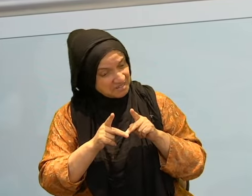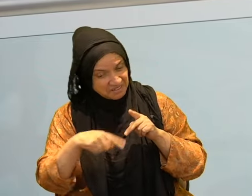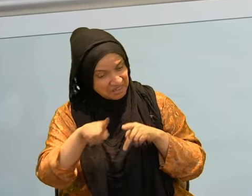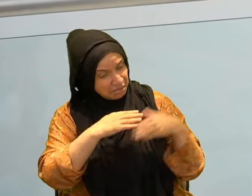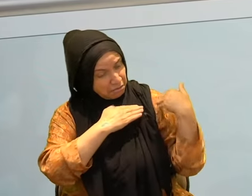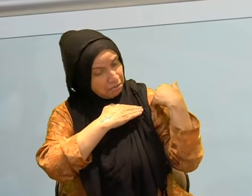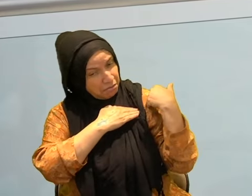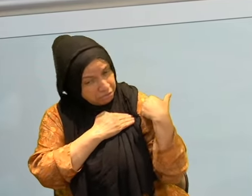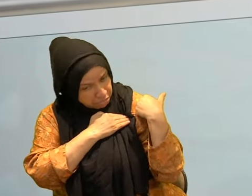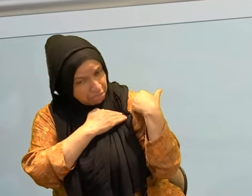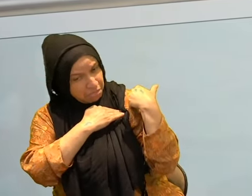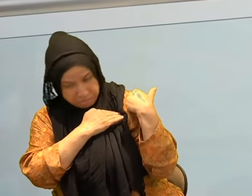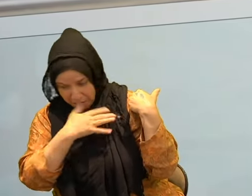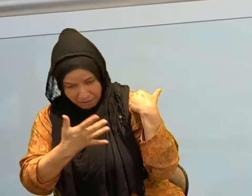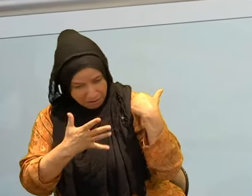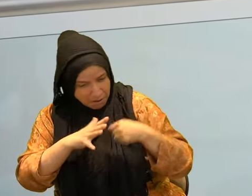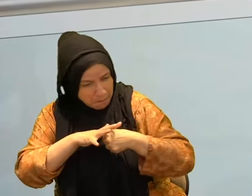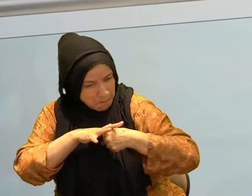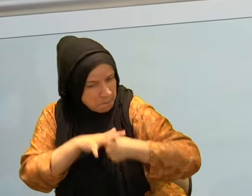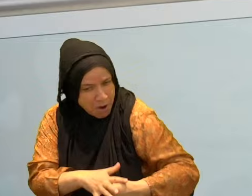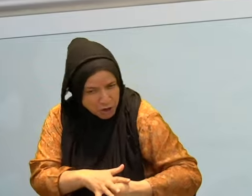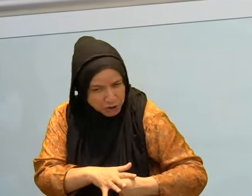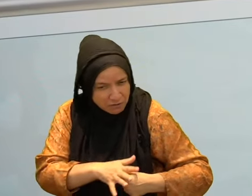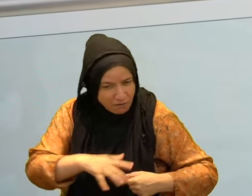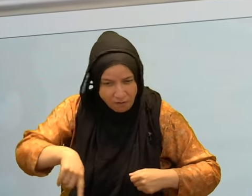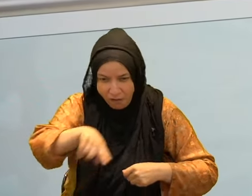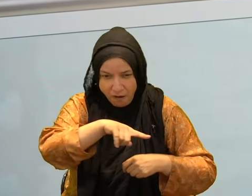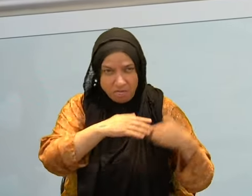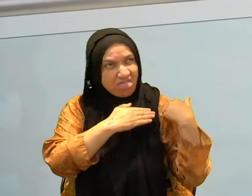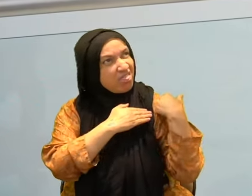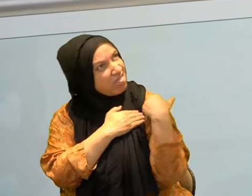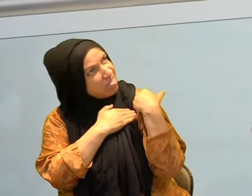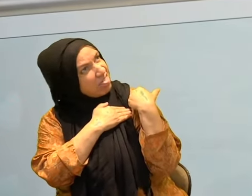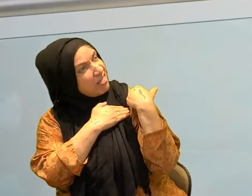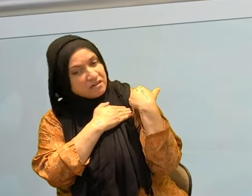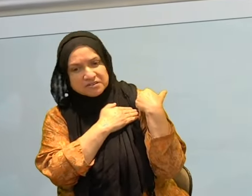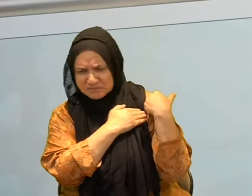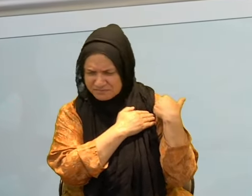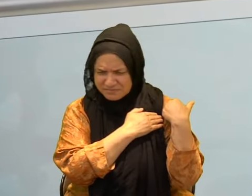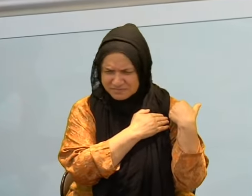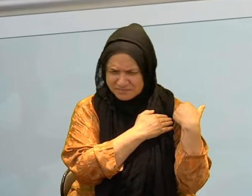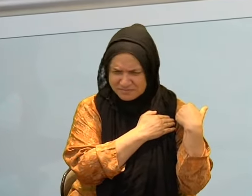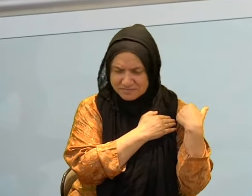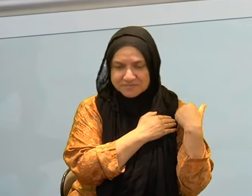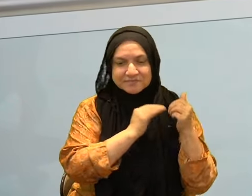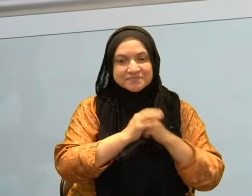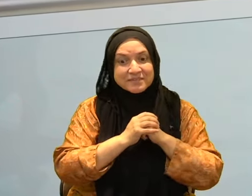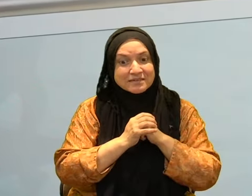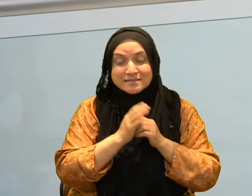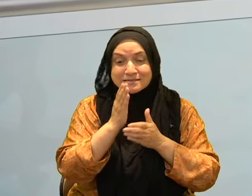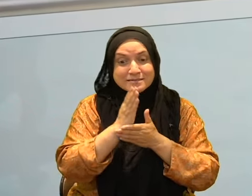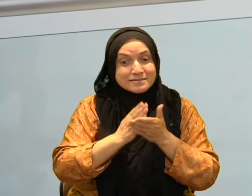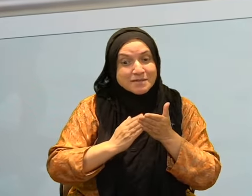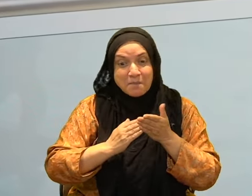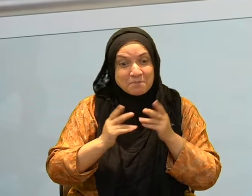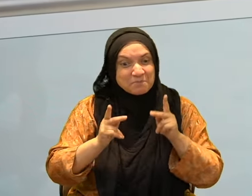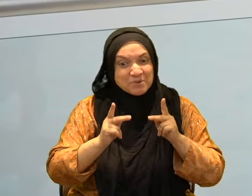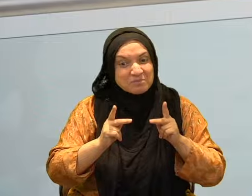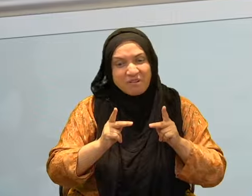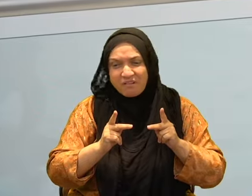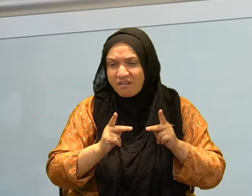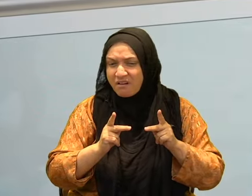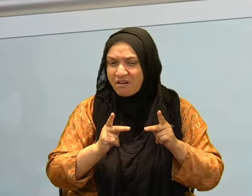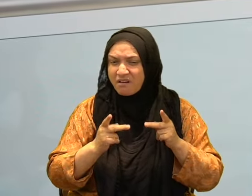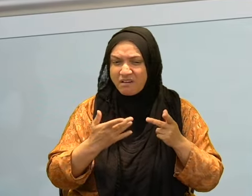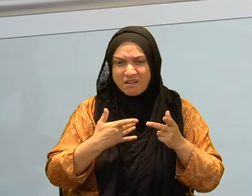So it's like, it's yes, some people will commit sin, but people come back to Allah. We just passed Arafah. May Allah have allowed